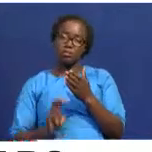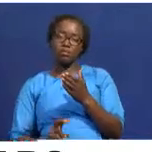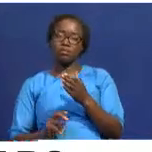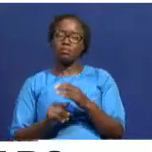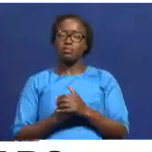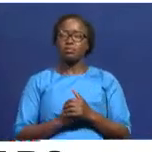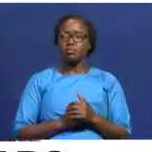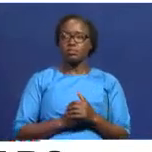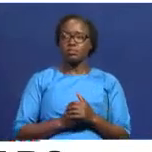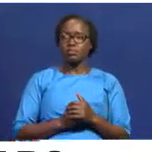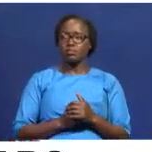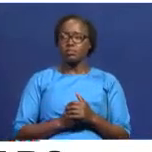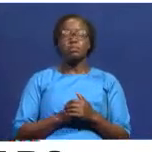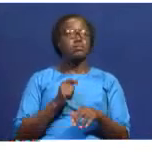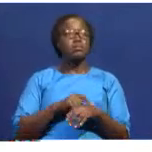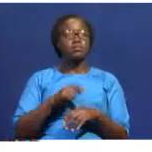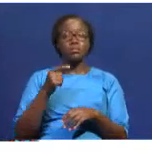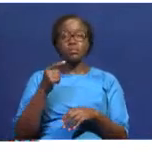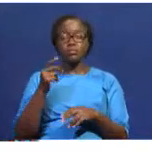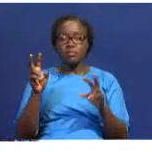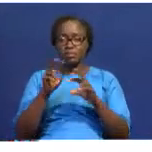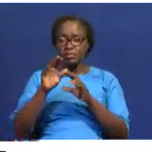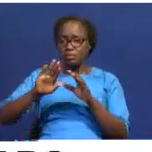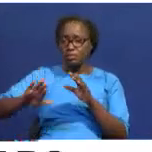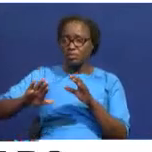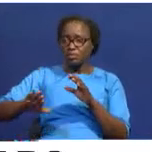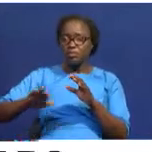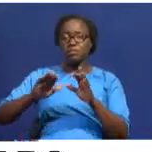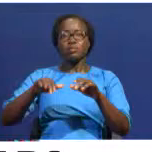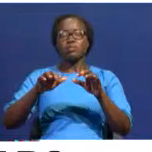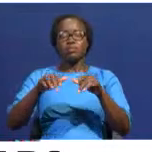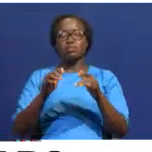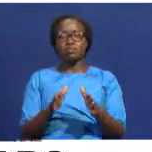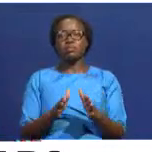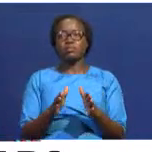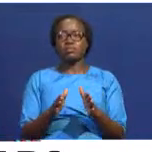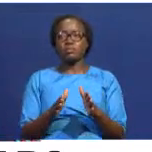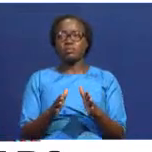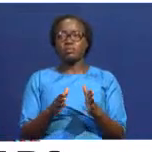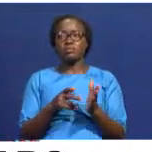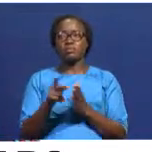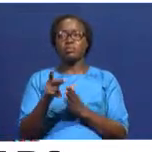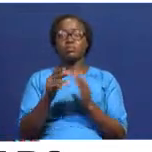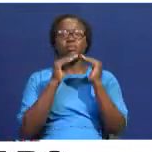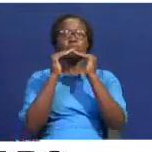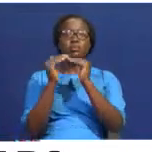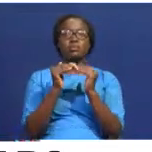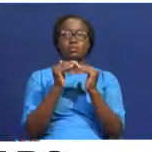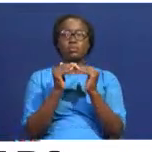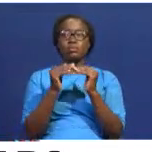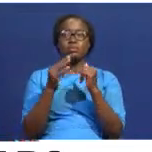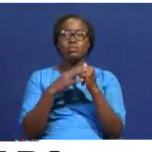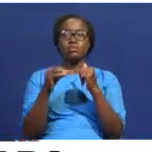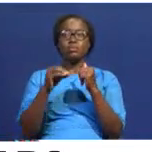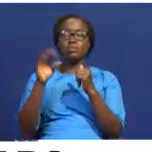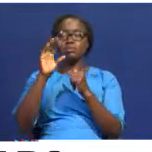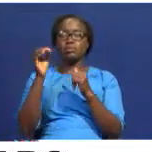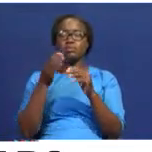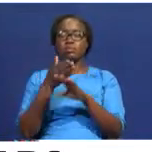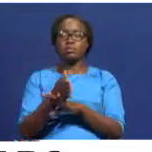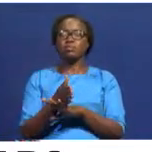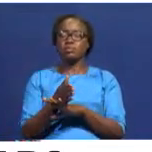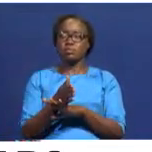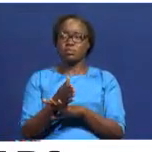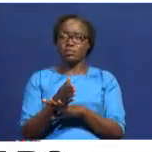disadvantaged. When you look at the arrears of the farmers, they paid equally 80% across the